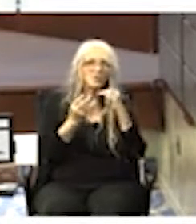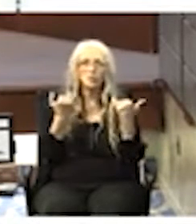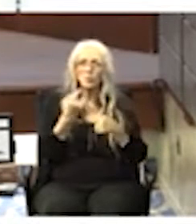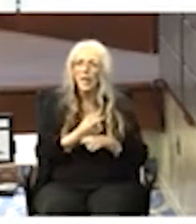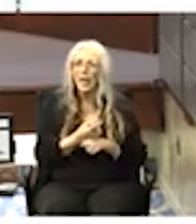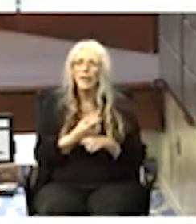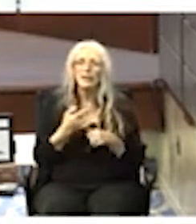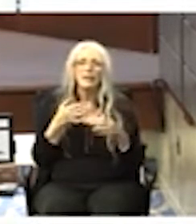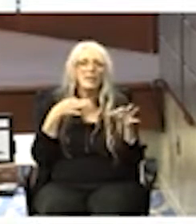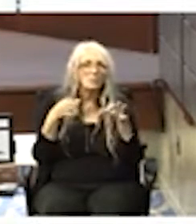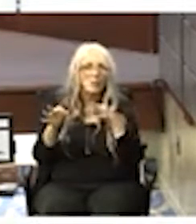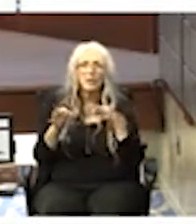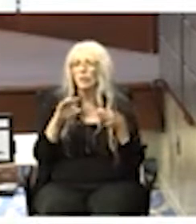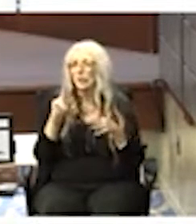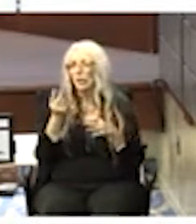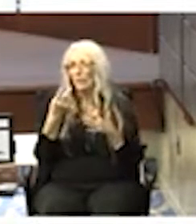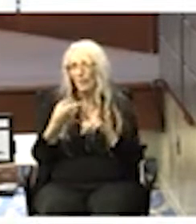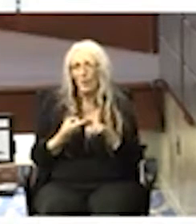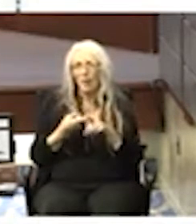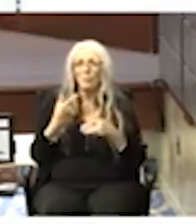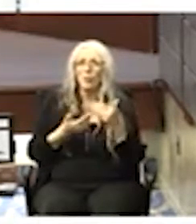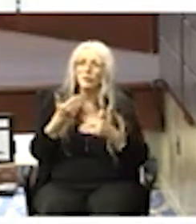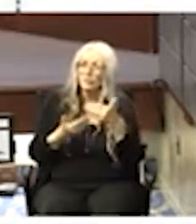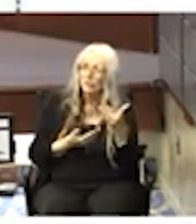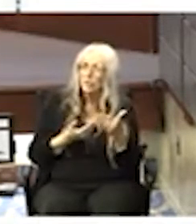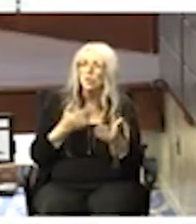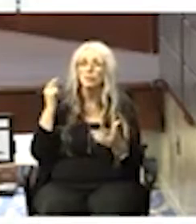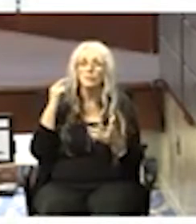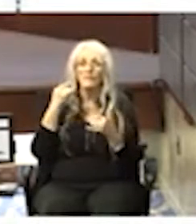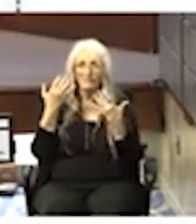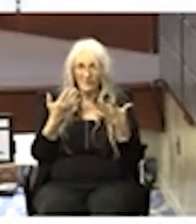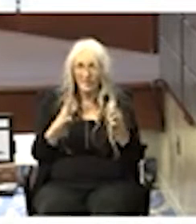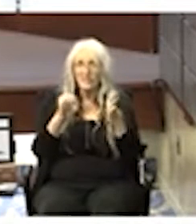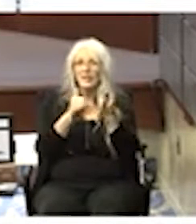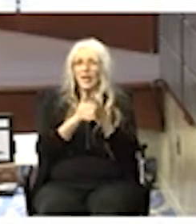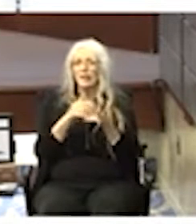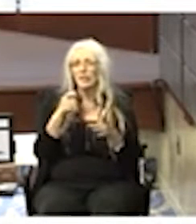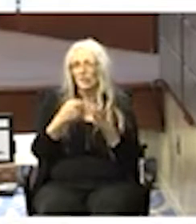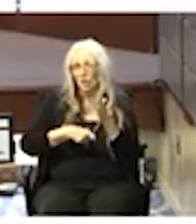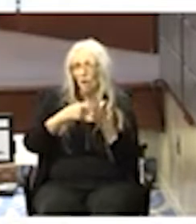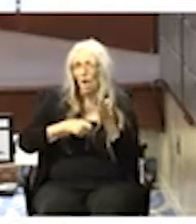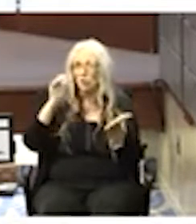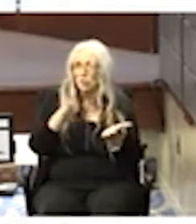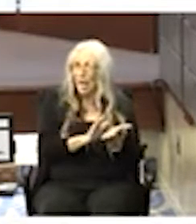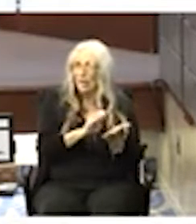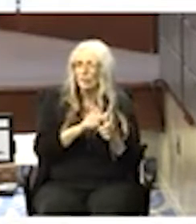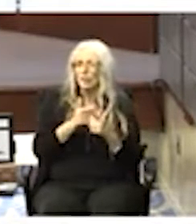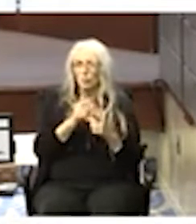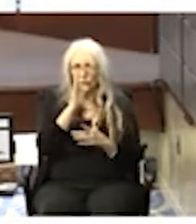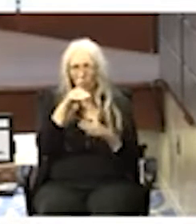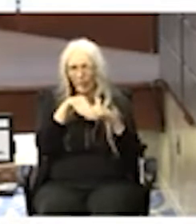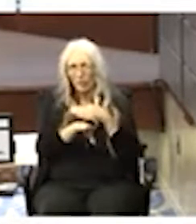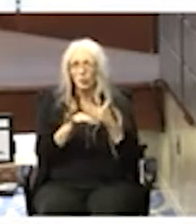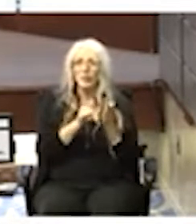today, we're going to go through a couple-month process to finalize that, get the cost analysis dialed in, and we'll go straight